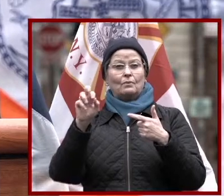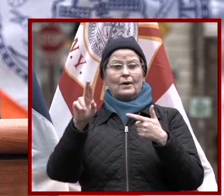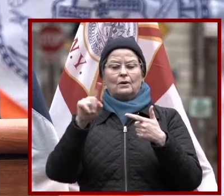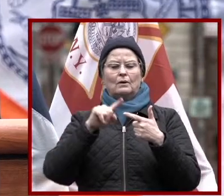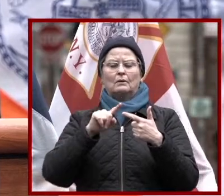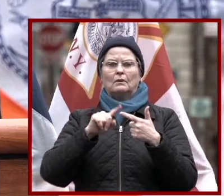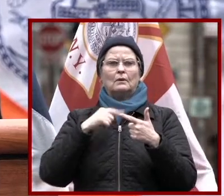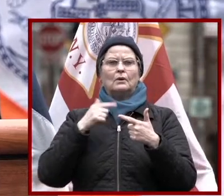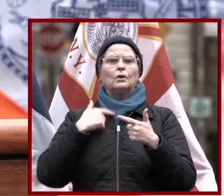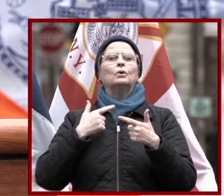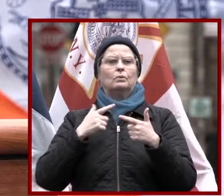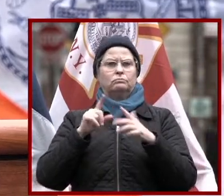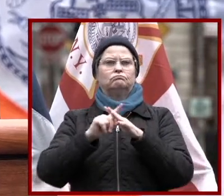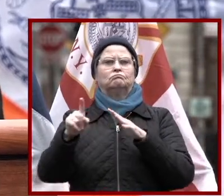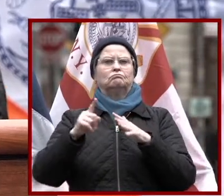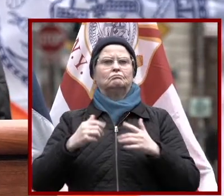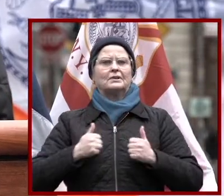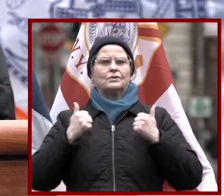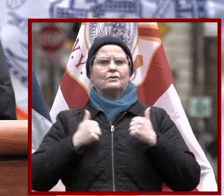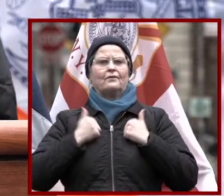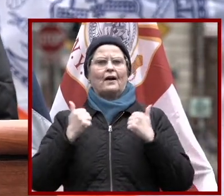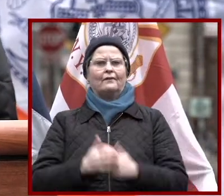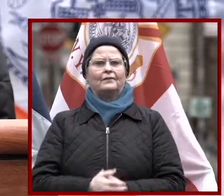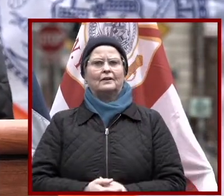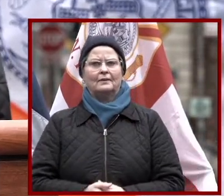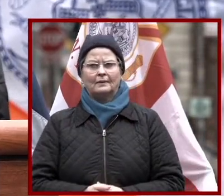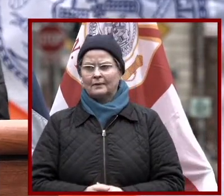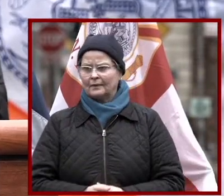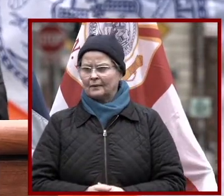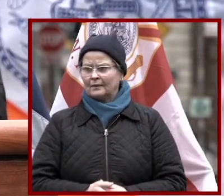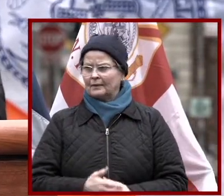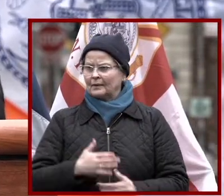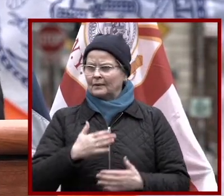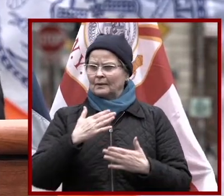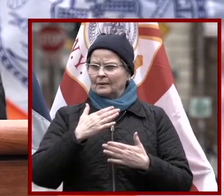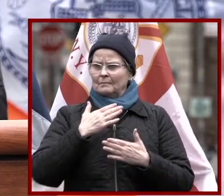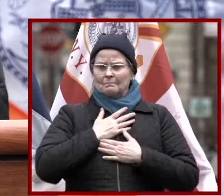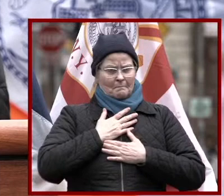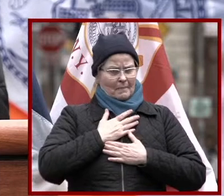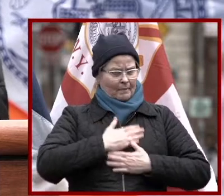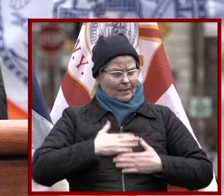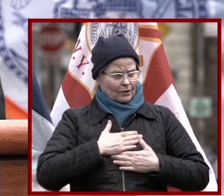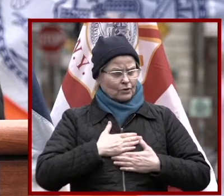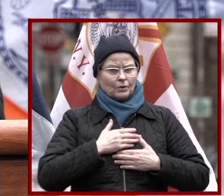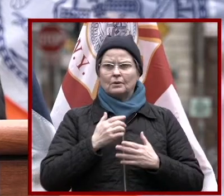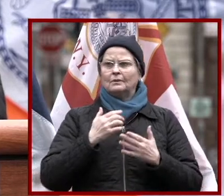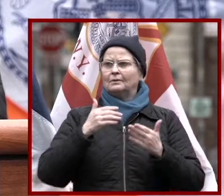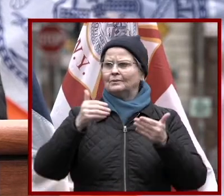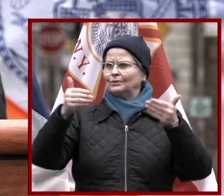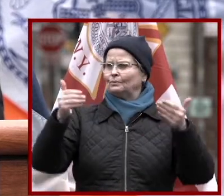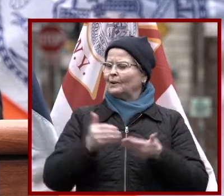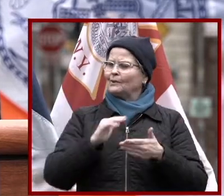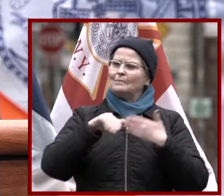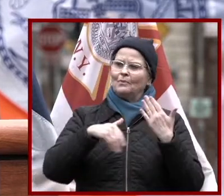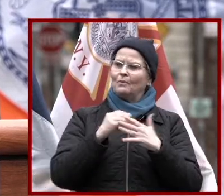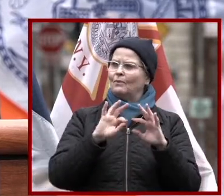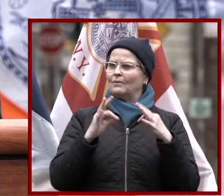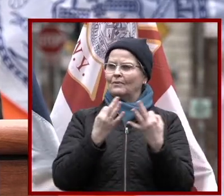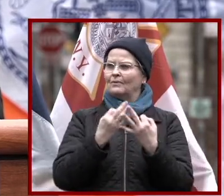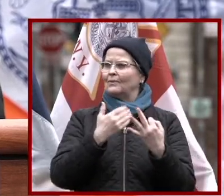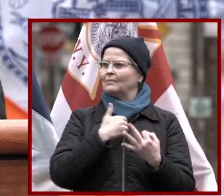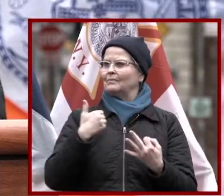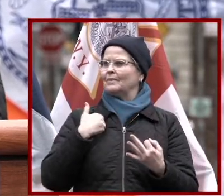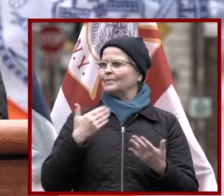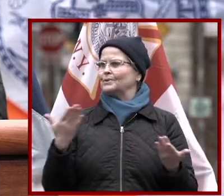survived. It is my great pleasure today to welcome all the family members who are present